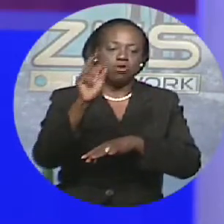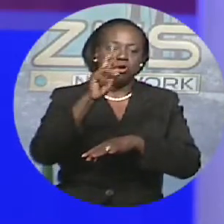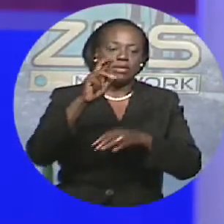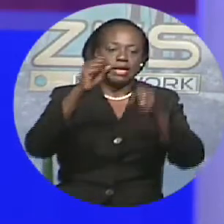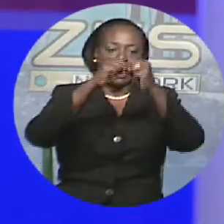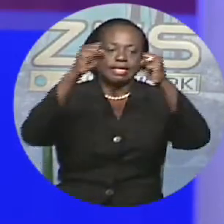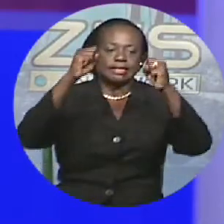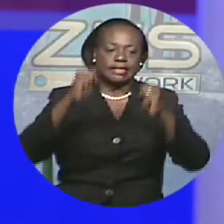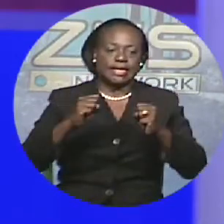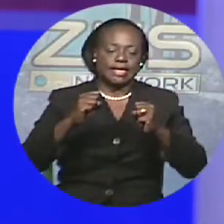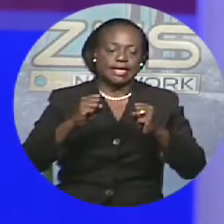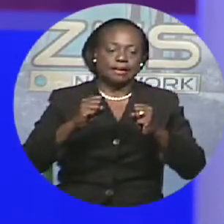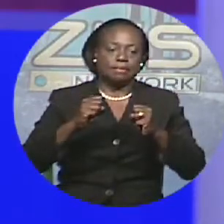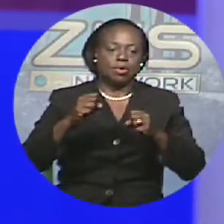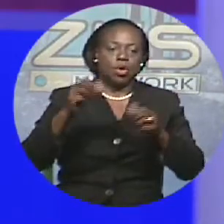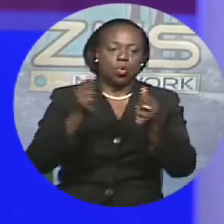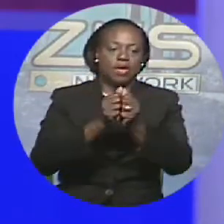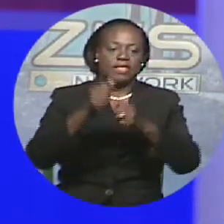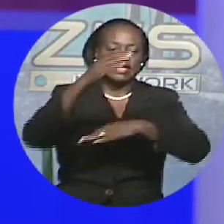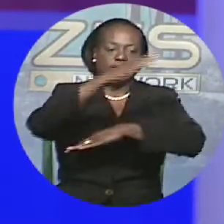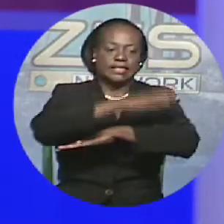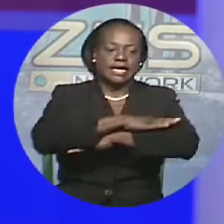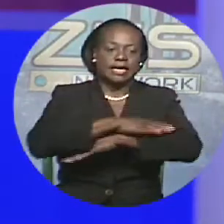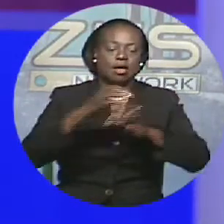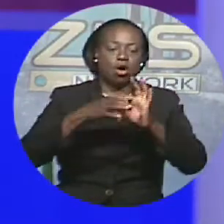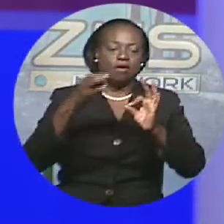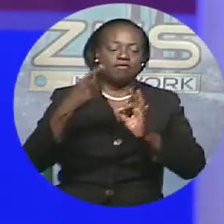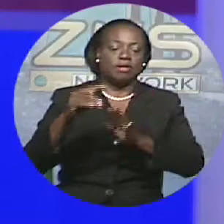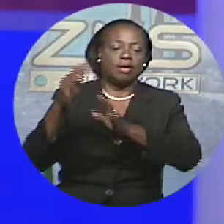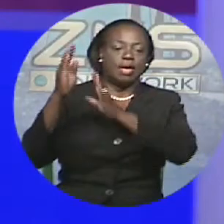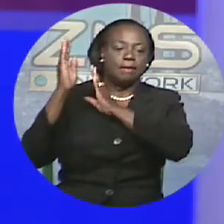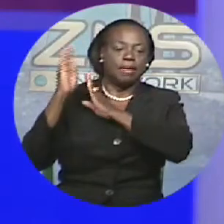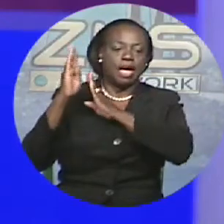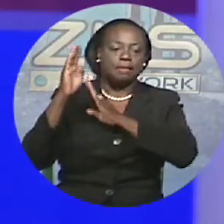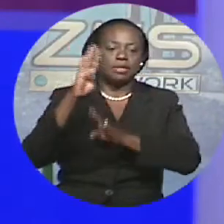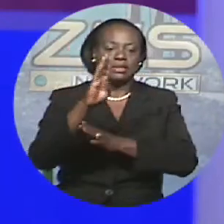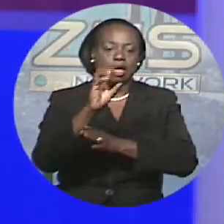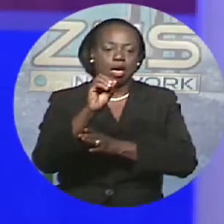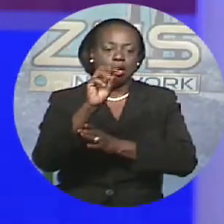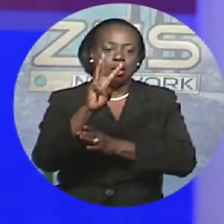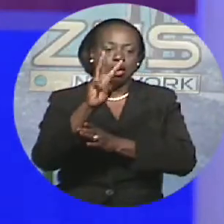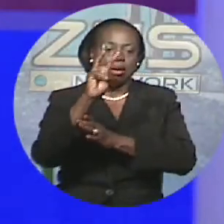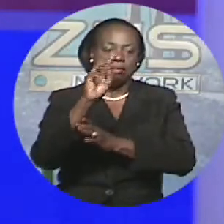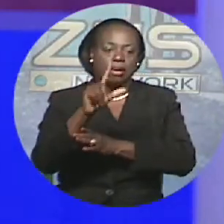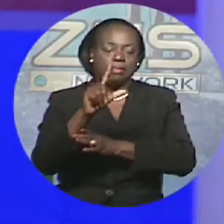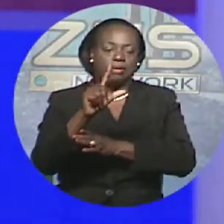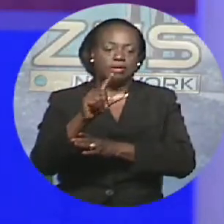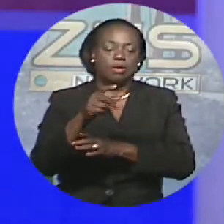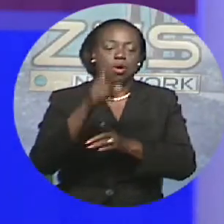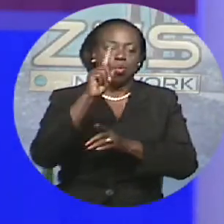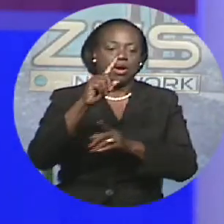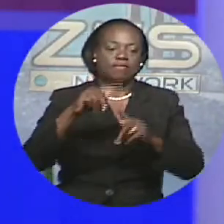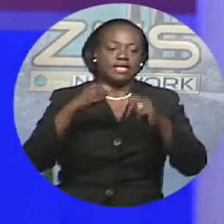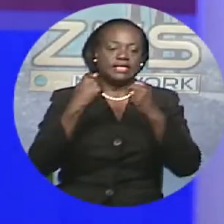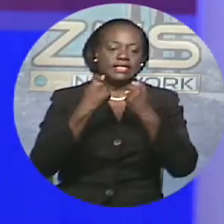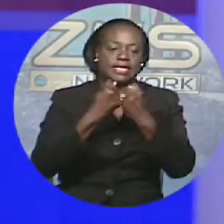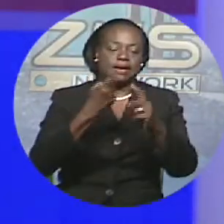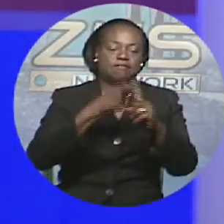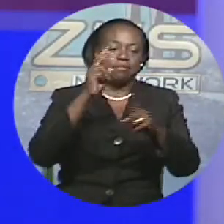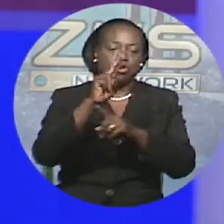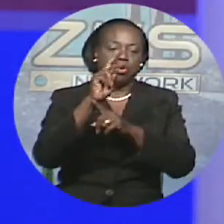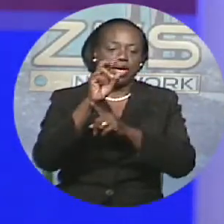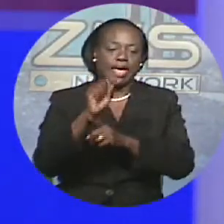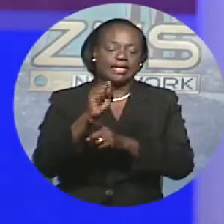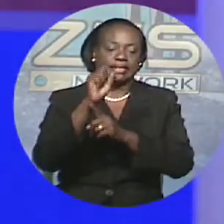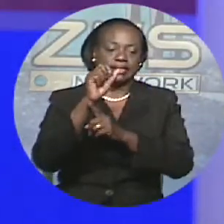of the inaugural Bahamas Bowl. One of the teams will come from Conference USA, and according to executive Richard Gianni, this will